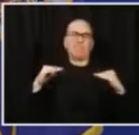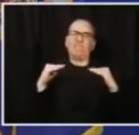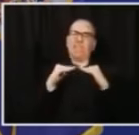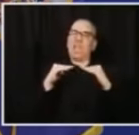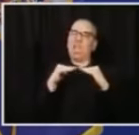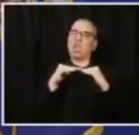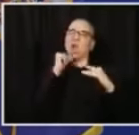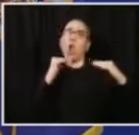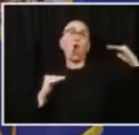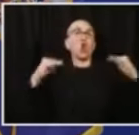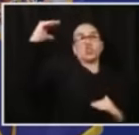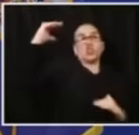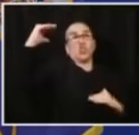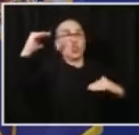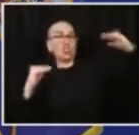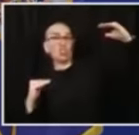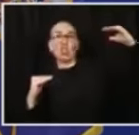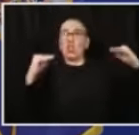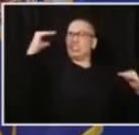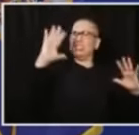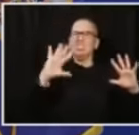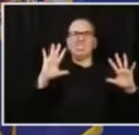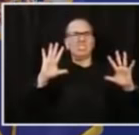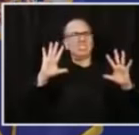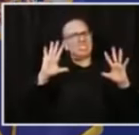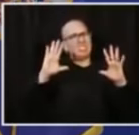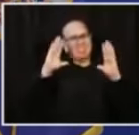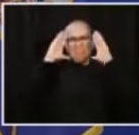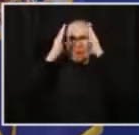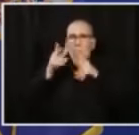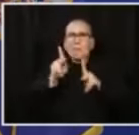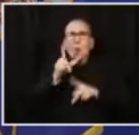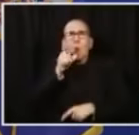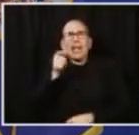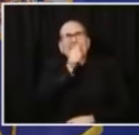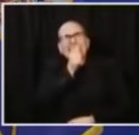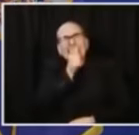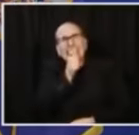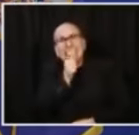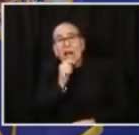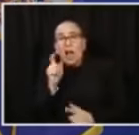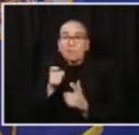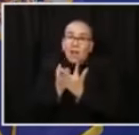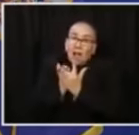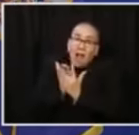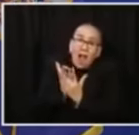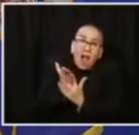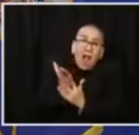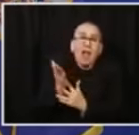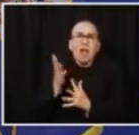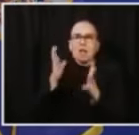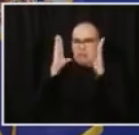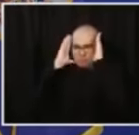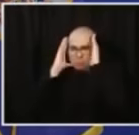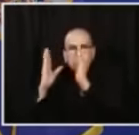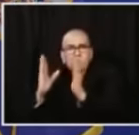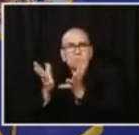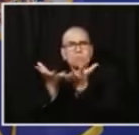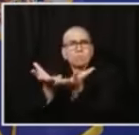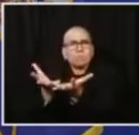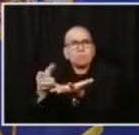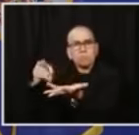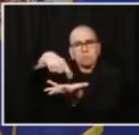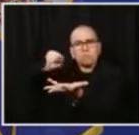people who are suffering a disproportionate burden of COVID disease are among the first to be vaccinated